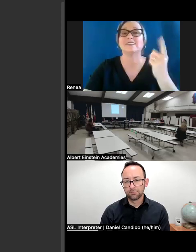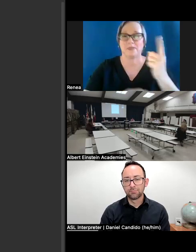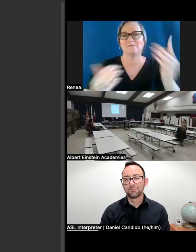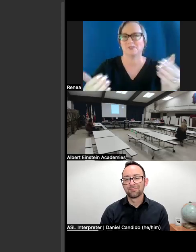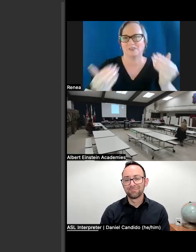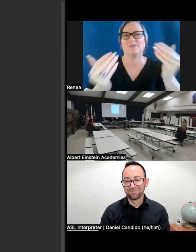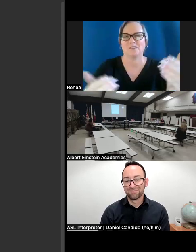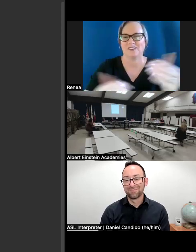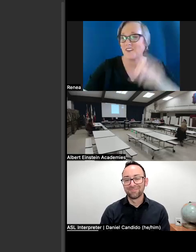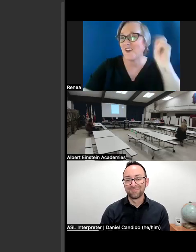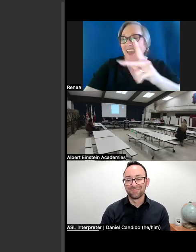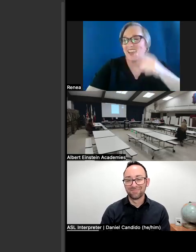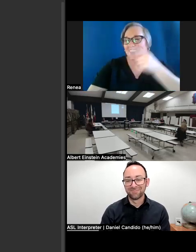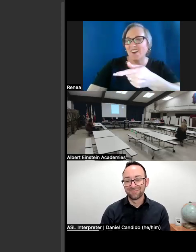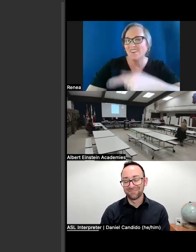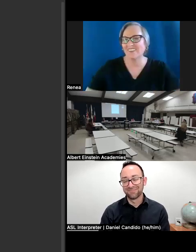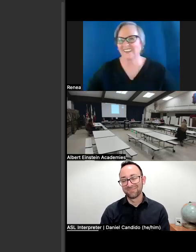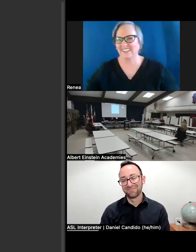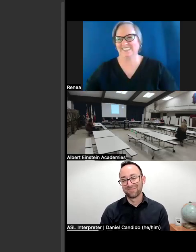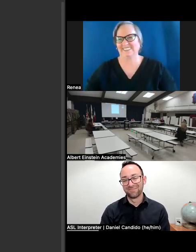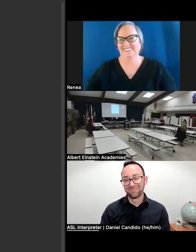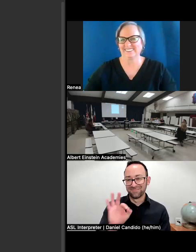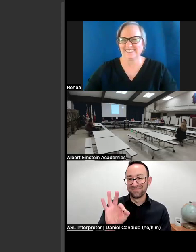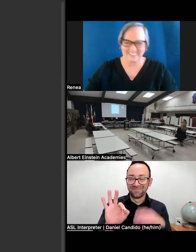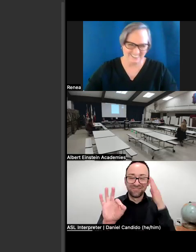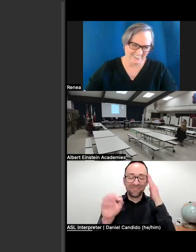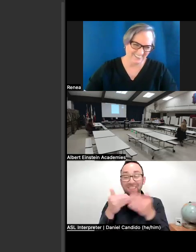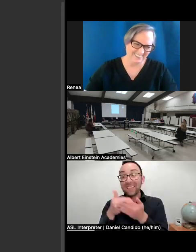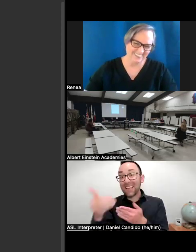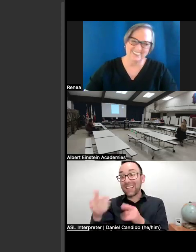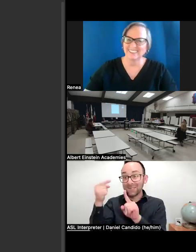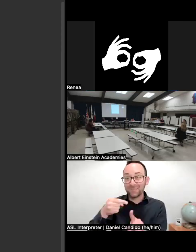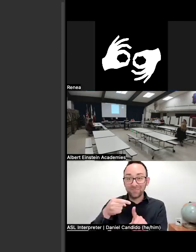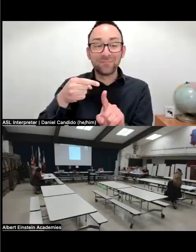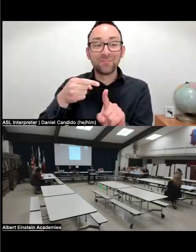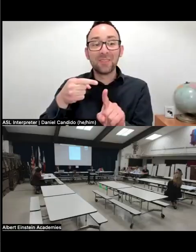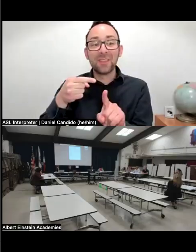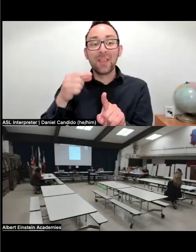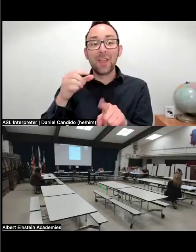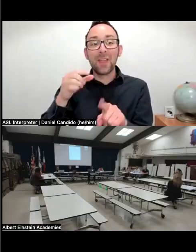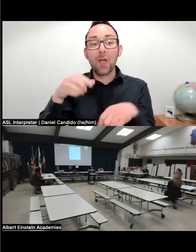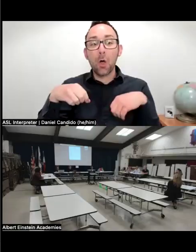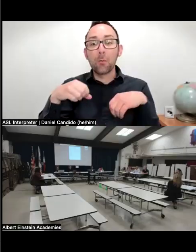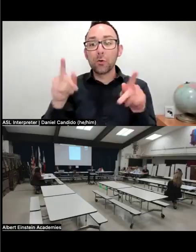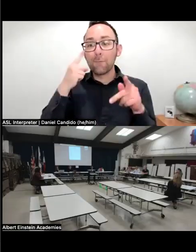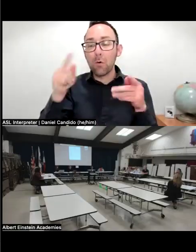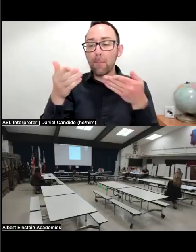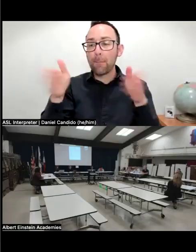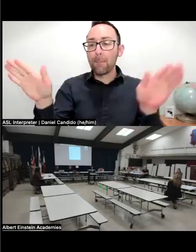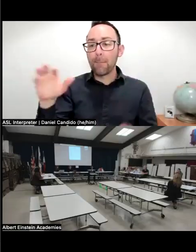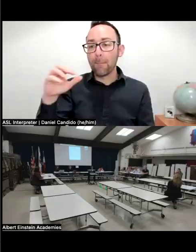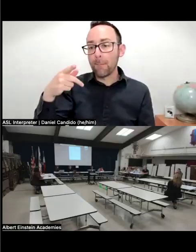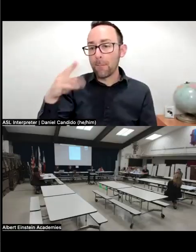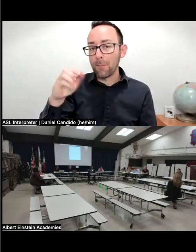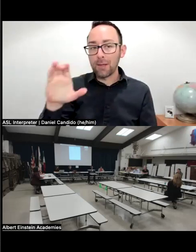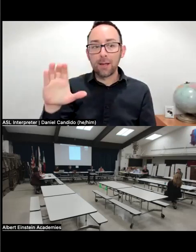Great, thank you, Michelle. The next item is the opportunity for public comment. This is the point of our